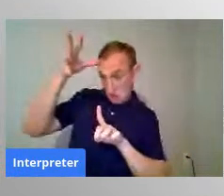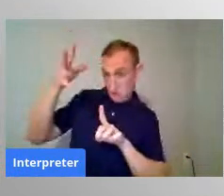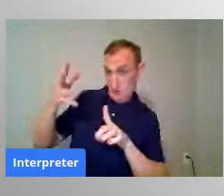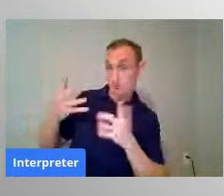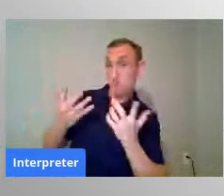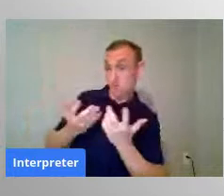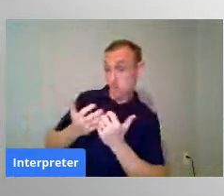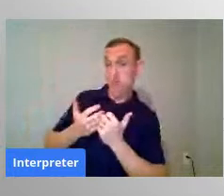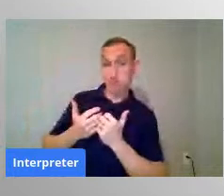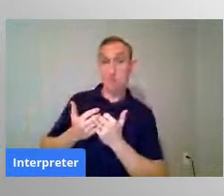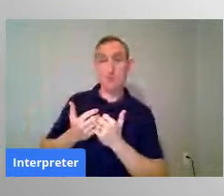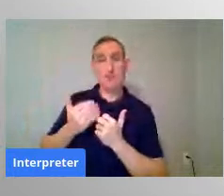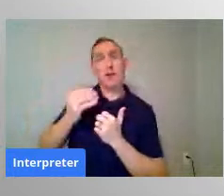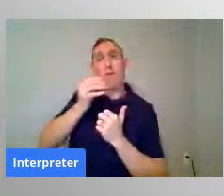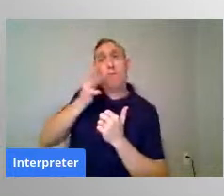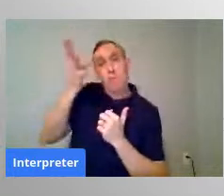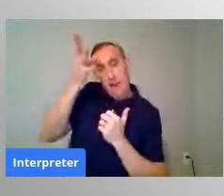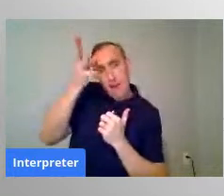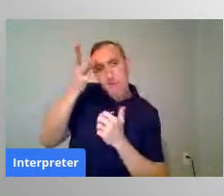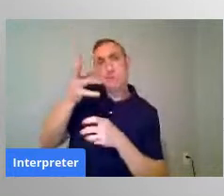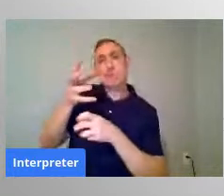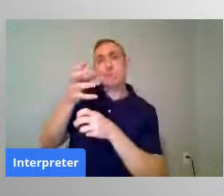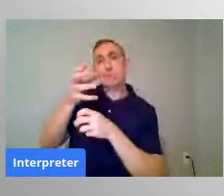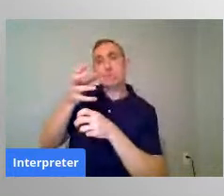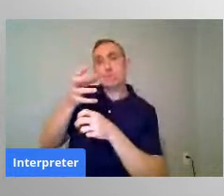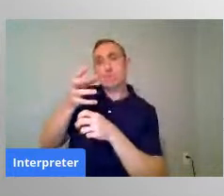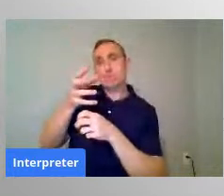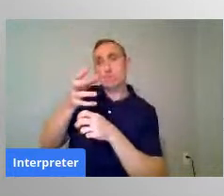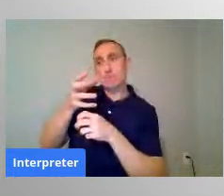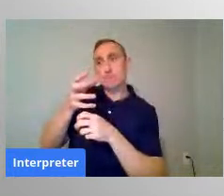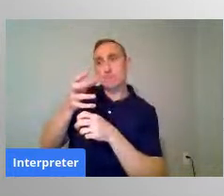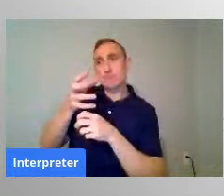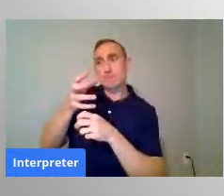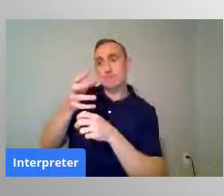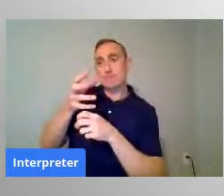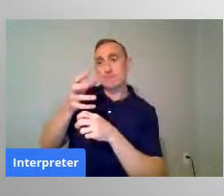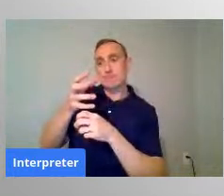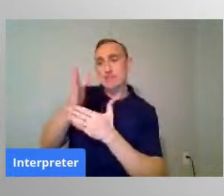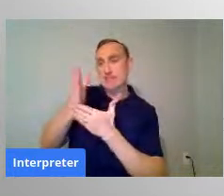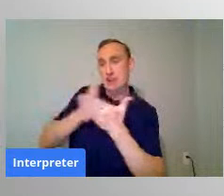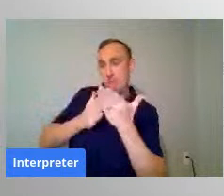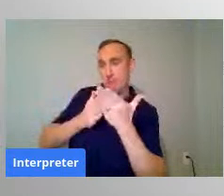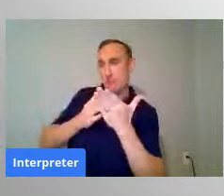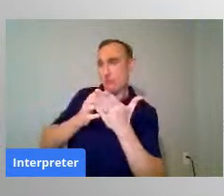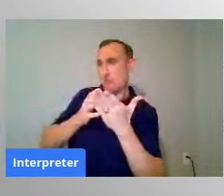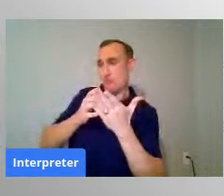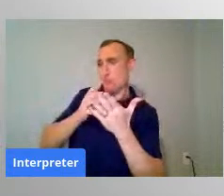opportunities to communicate with parents when we limit the way that we communicate with them.